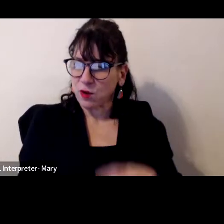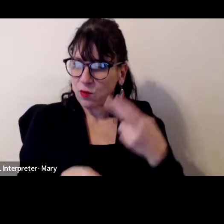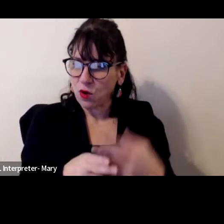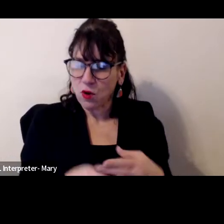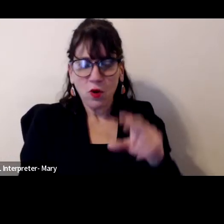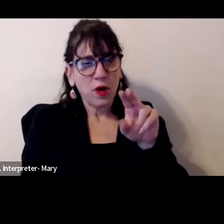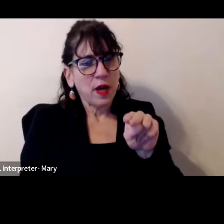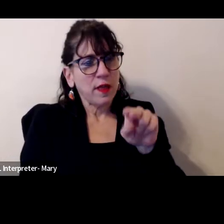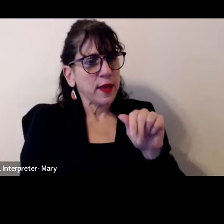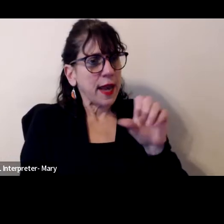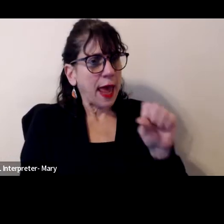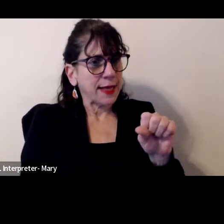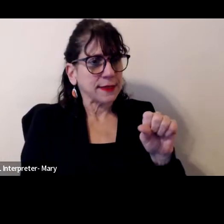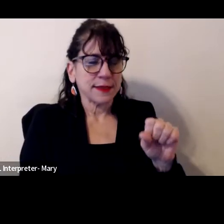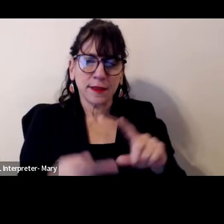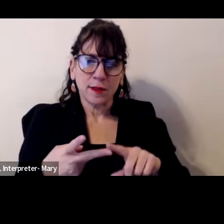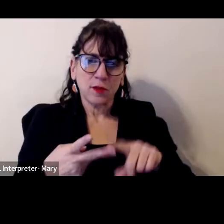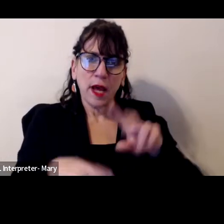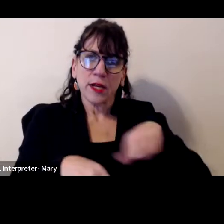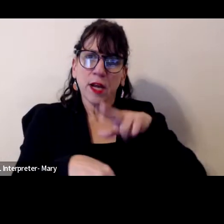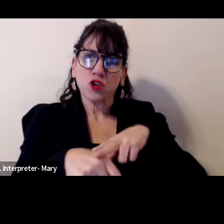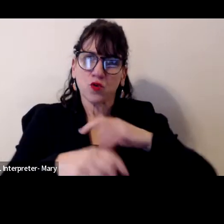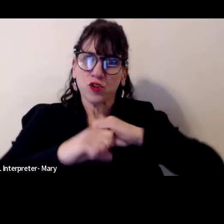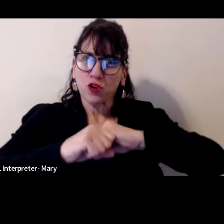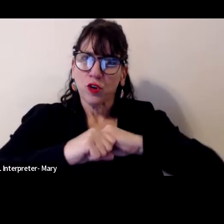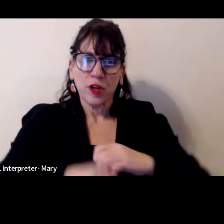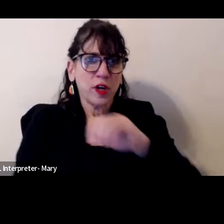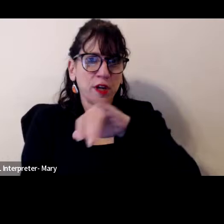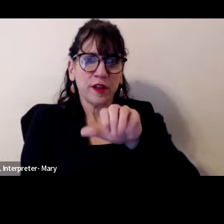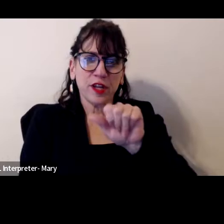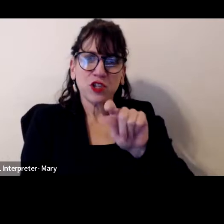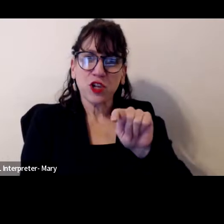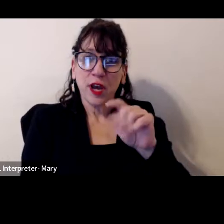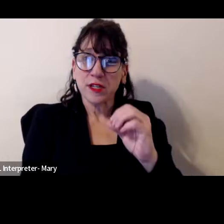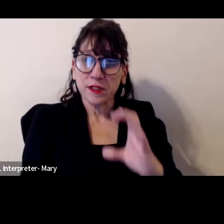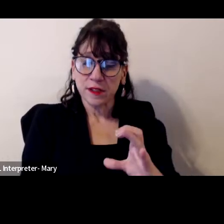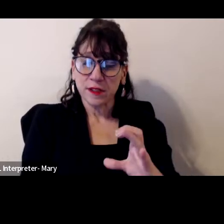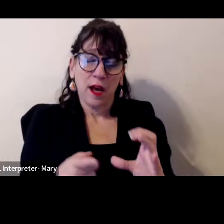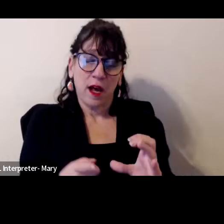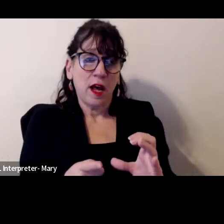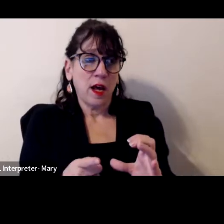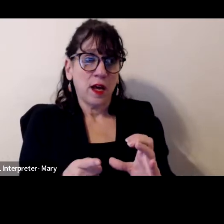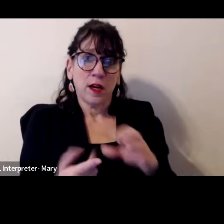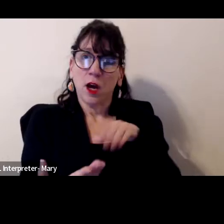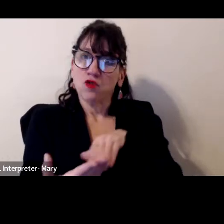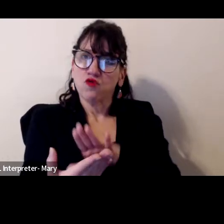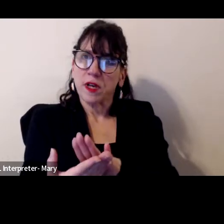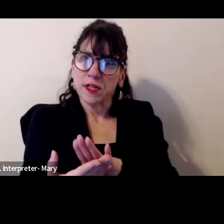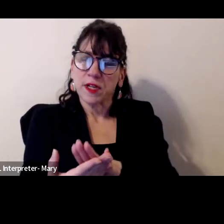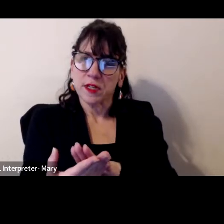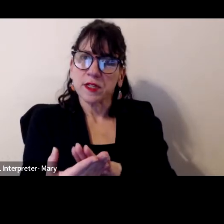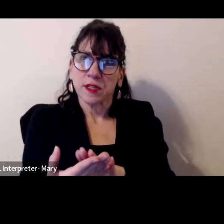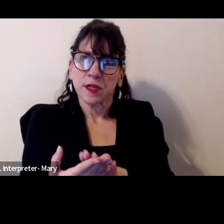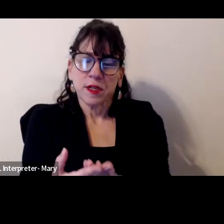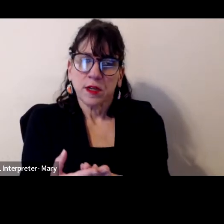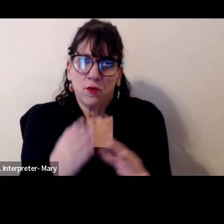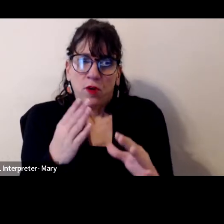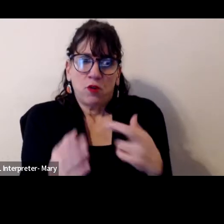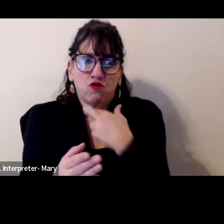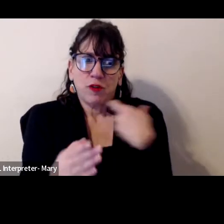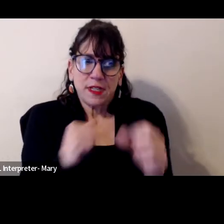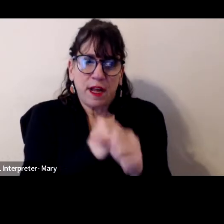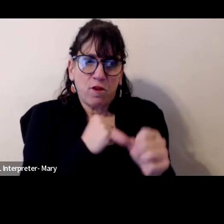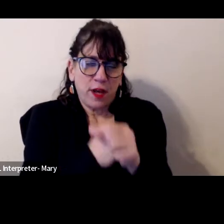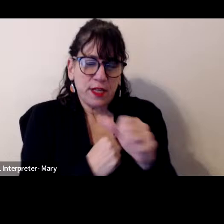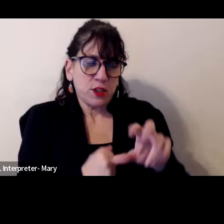or national security. The JATOC addresses constraints, risk, and threats to the